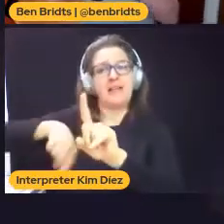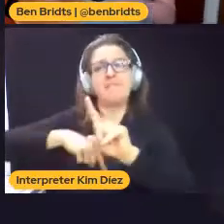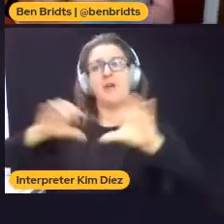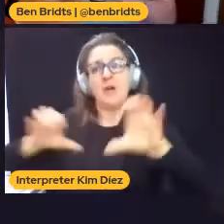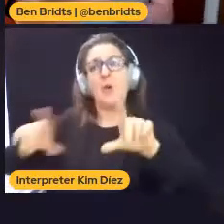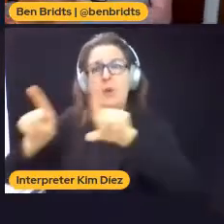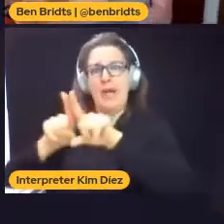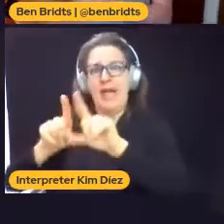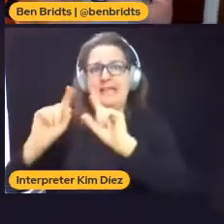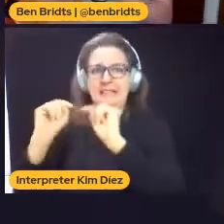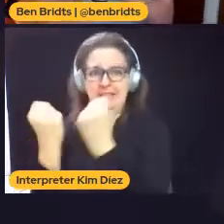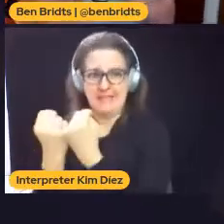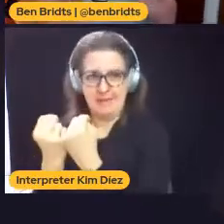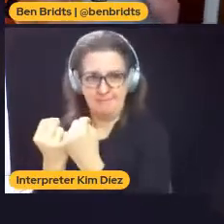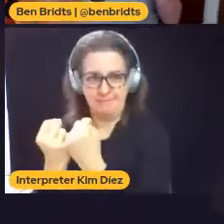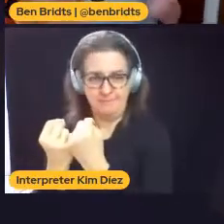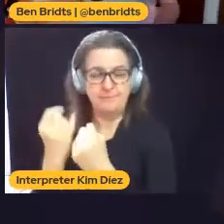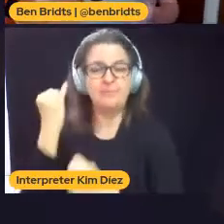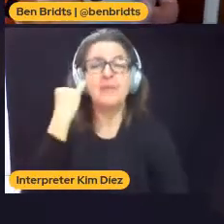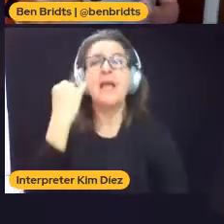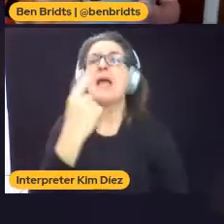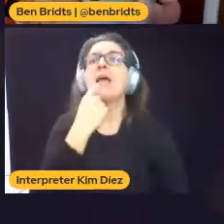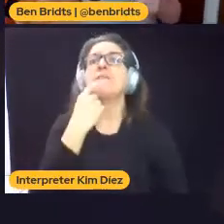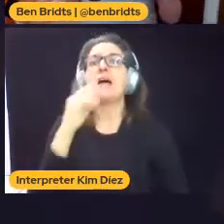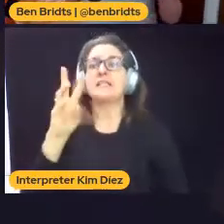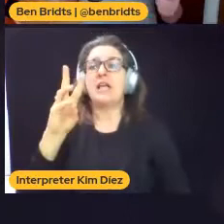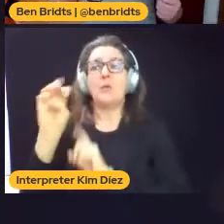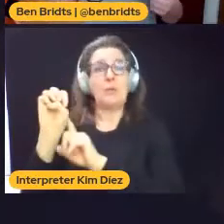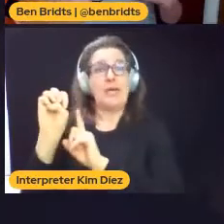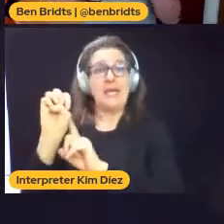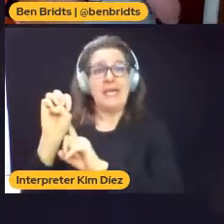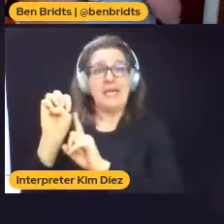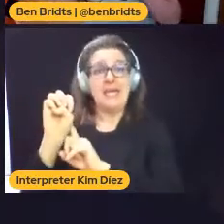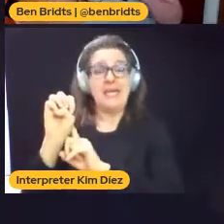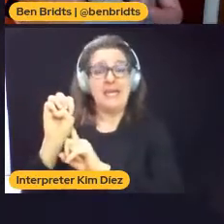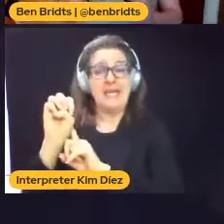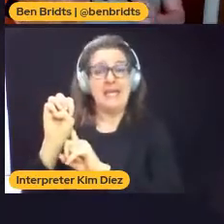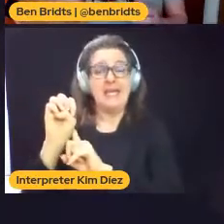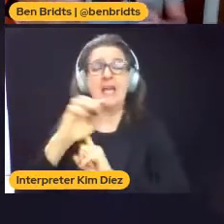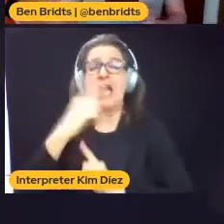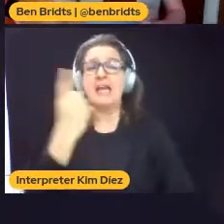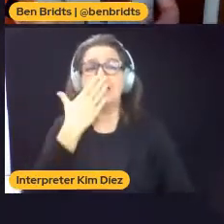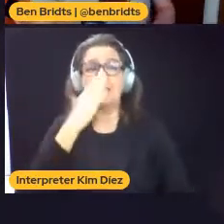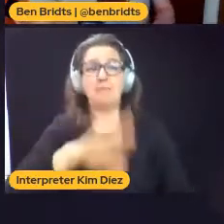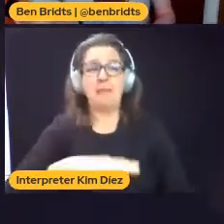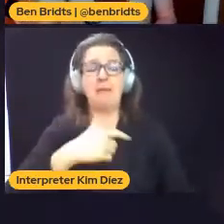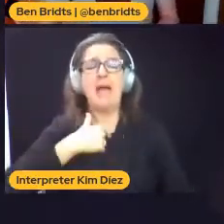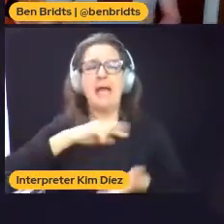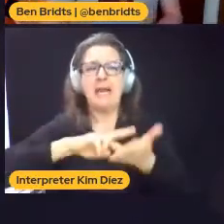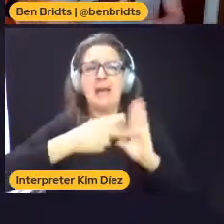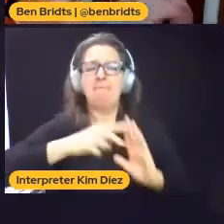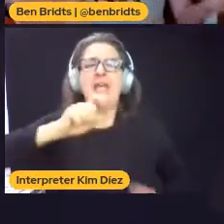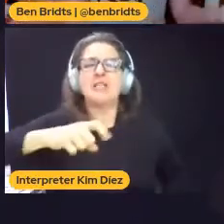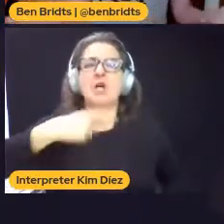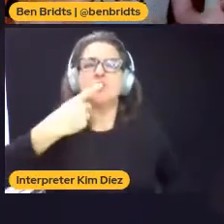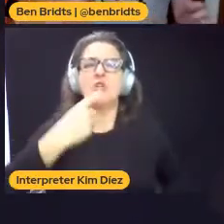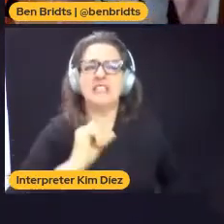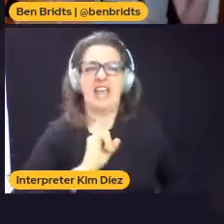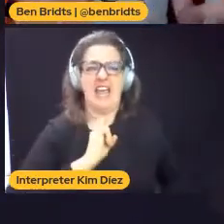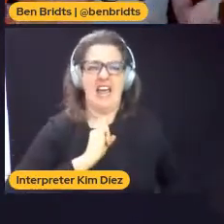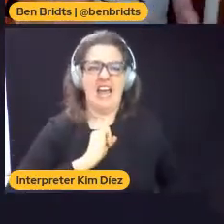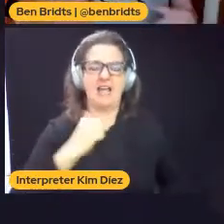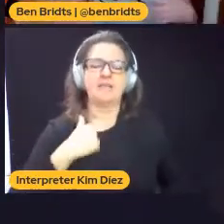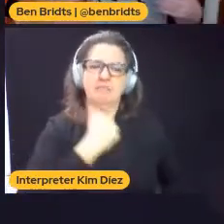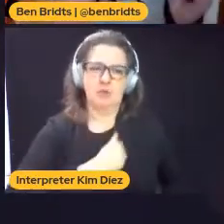say we and it's something bad, I should have said I, and I'm sorry for that. So that being